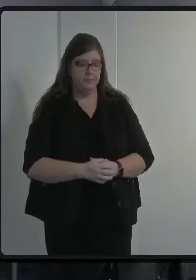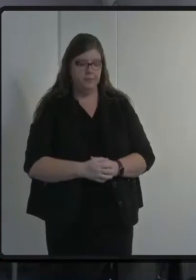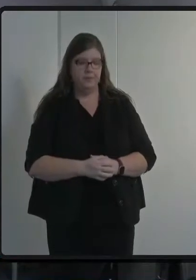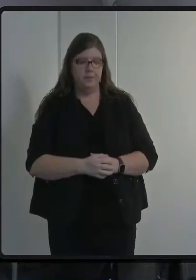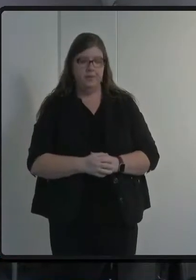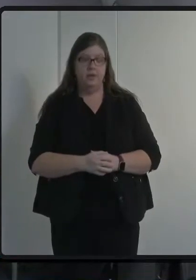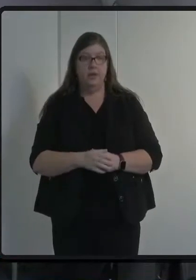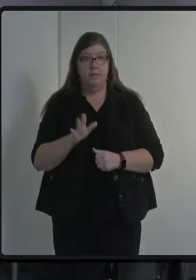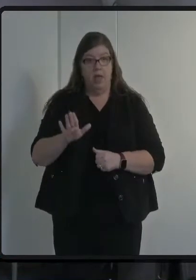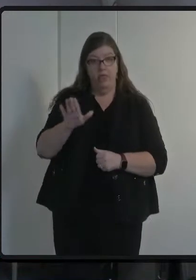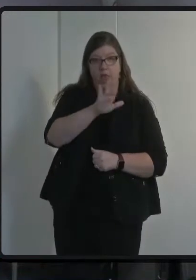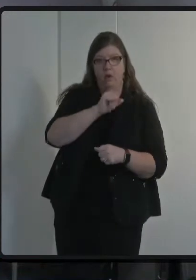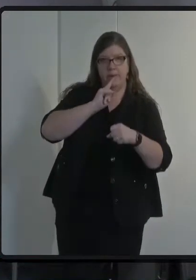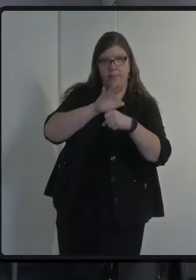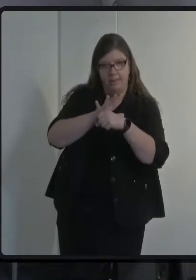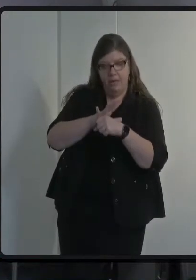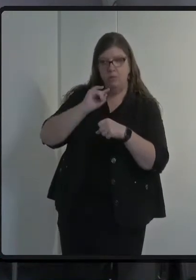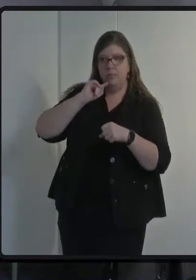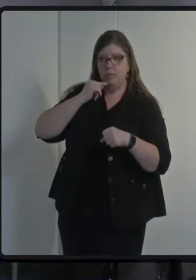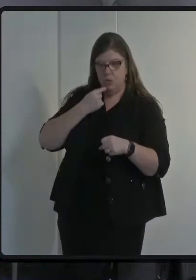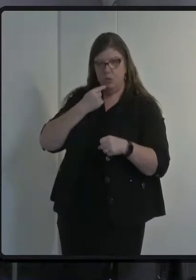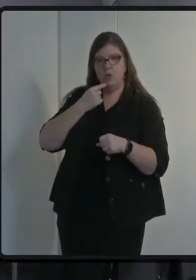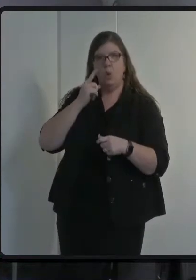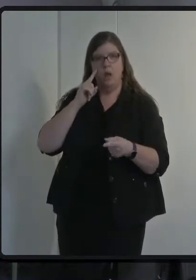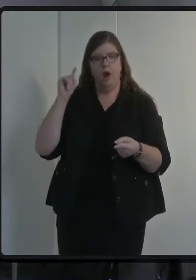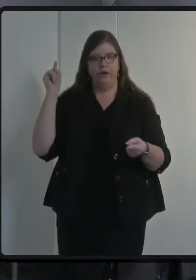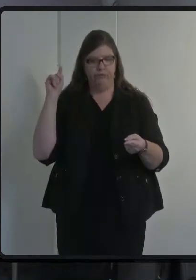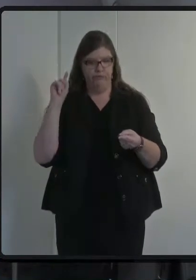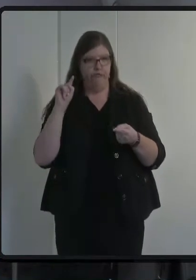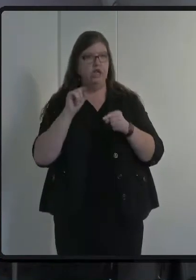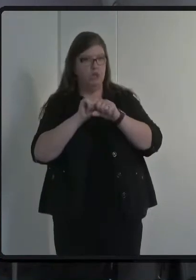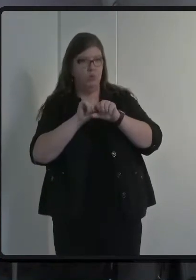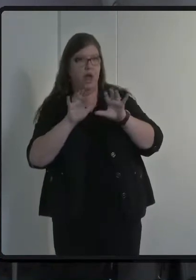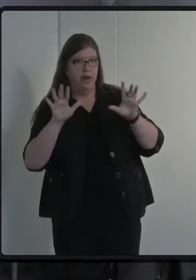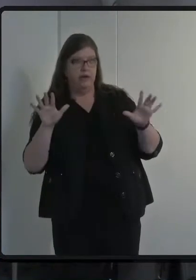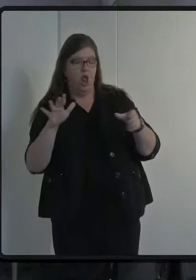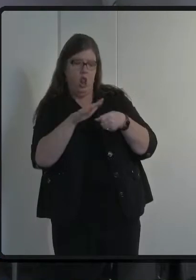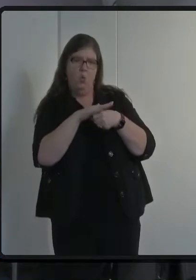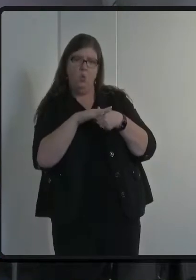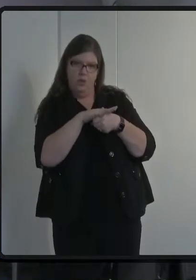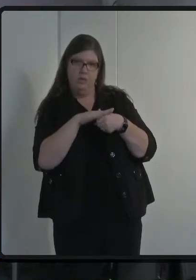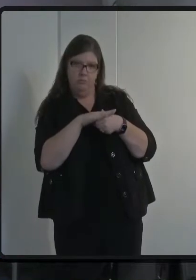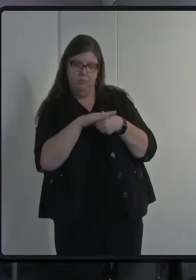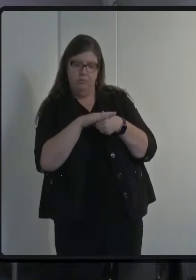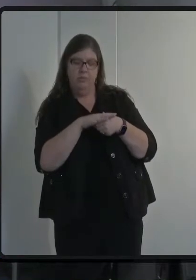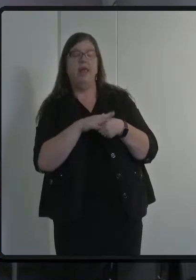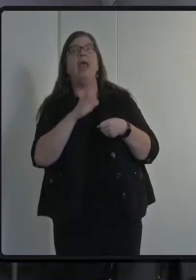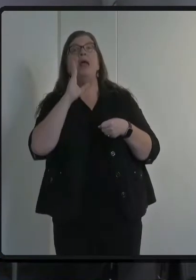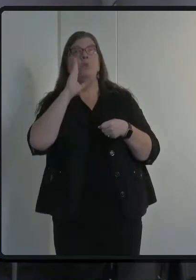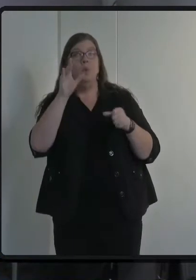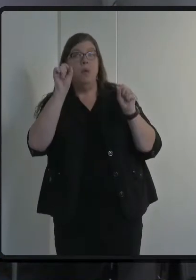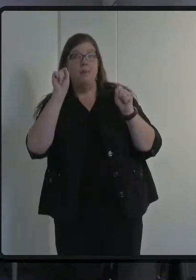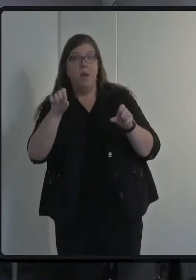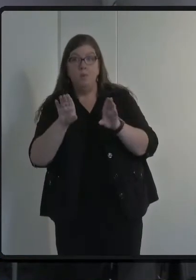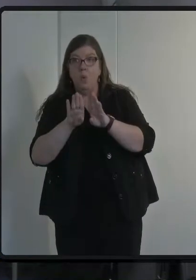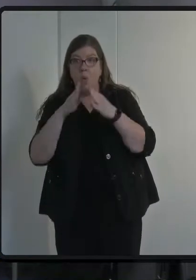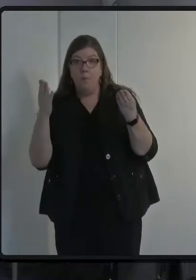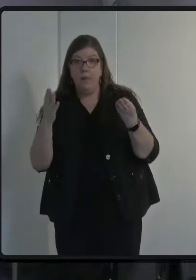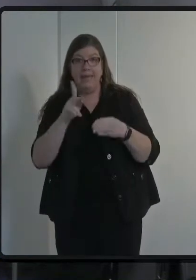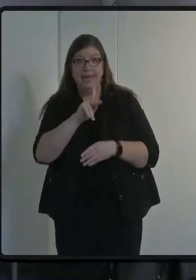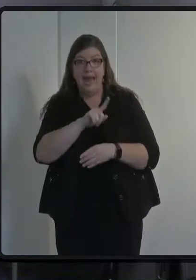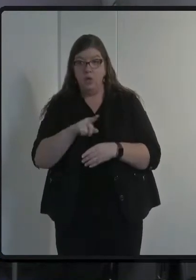Because of their commitment, we are reducing the spread of the virus locally, and we will be able to open